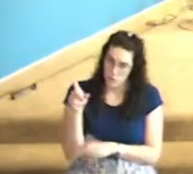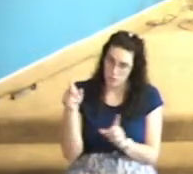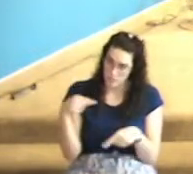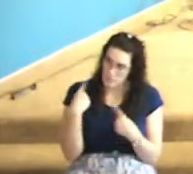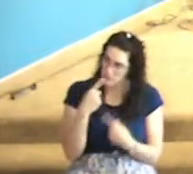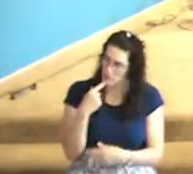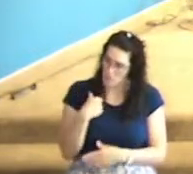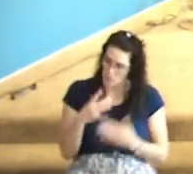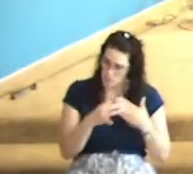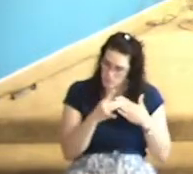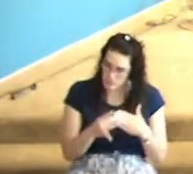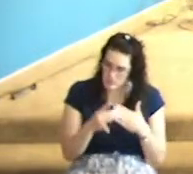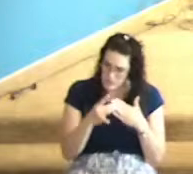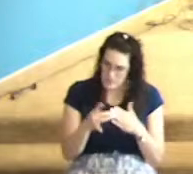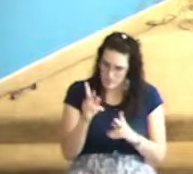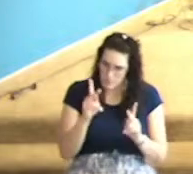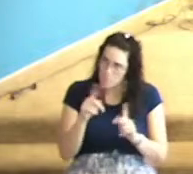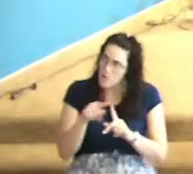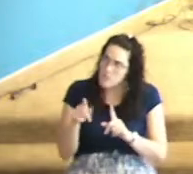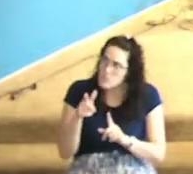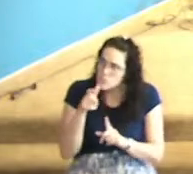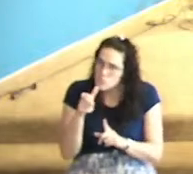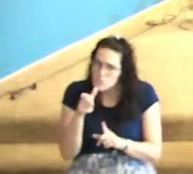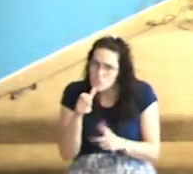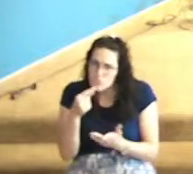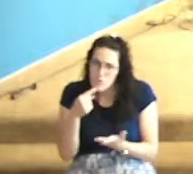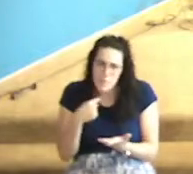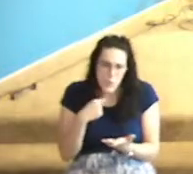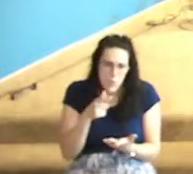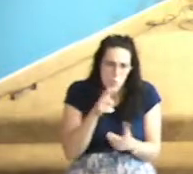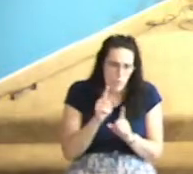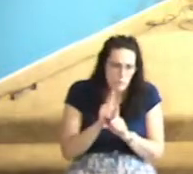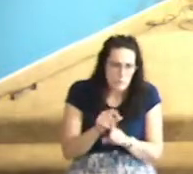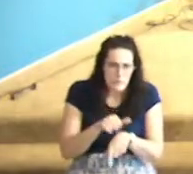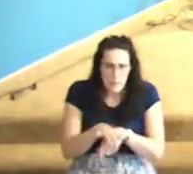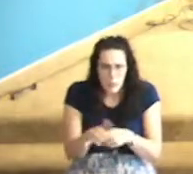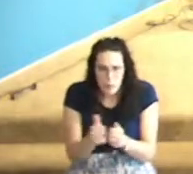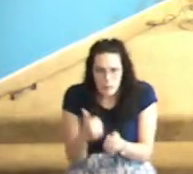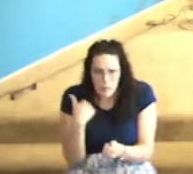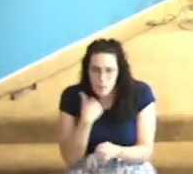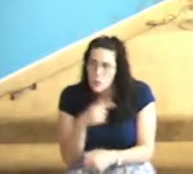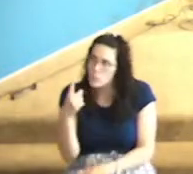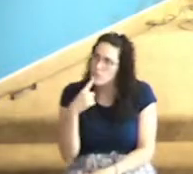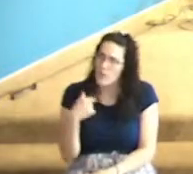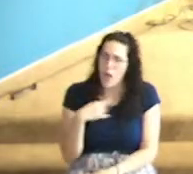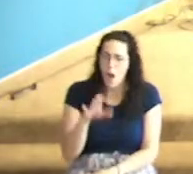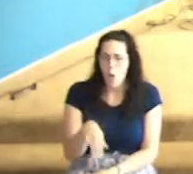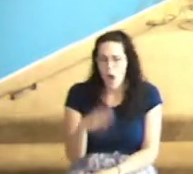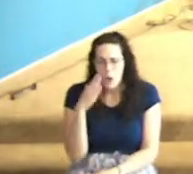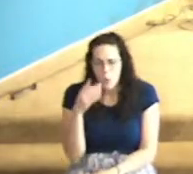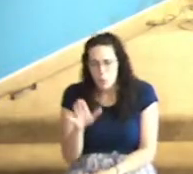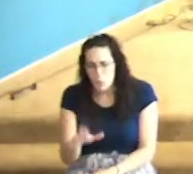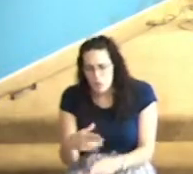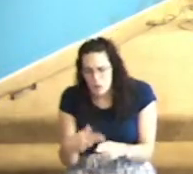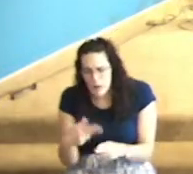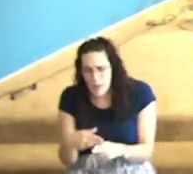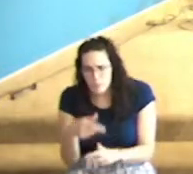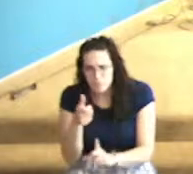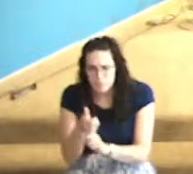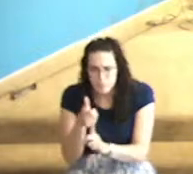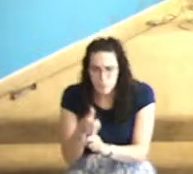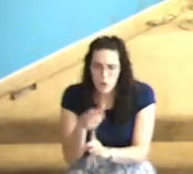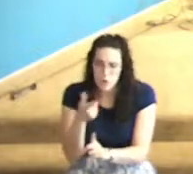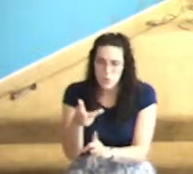lead these people, but you have not let me know whom you will send with me. You have said, I know you by name. You have